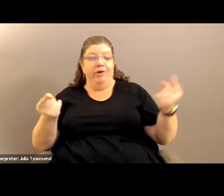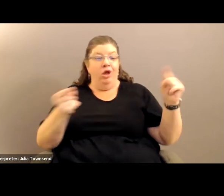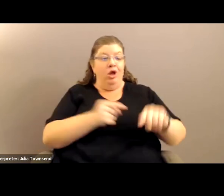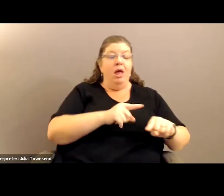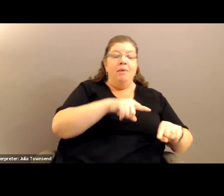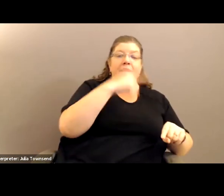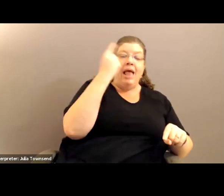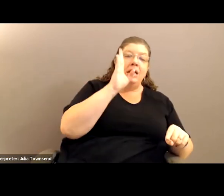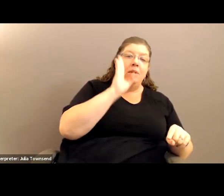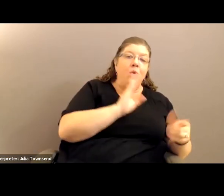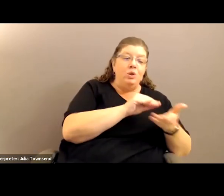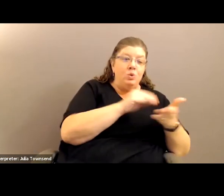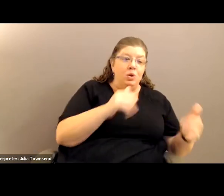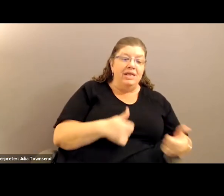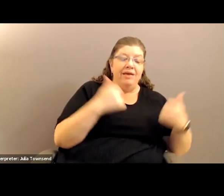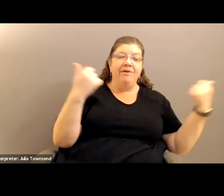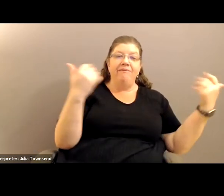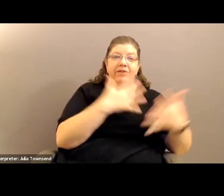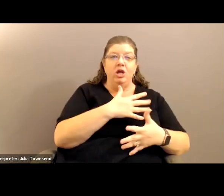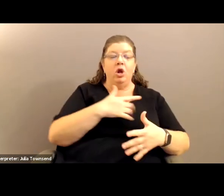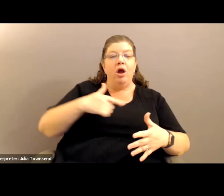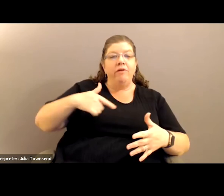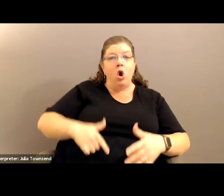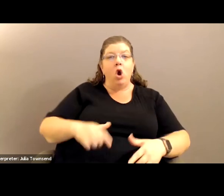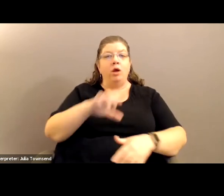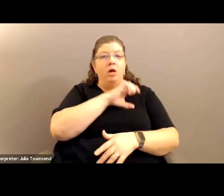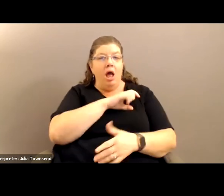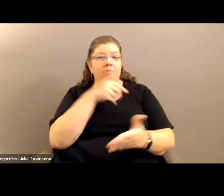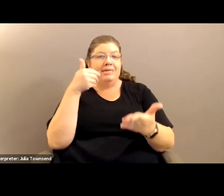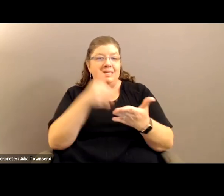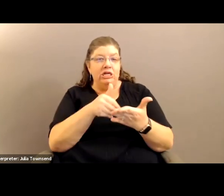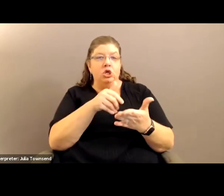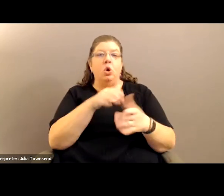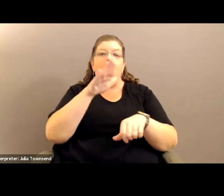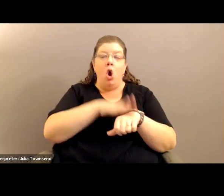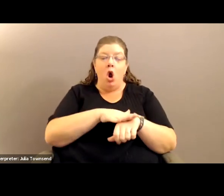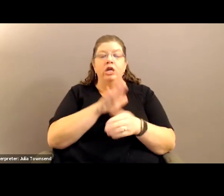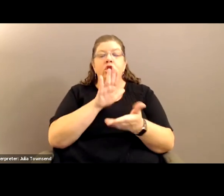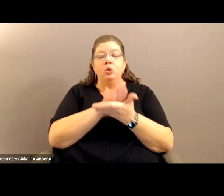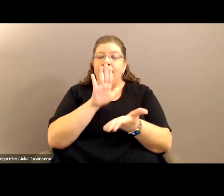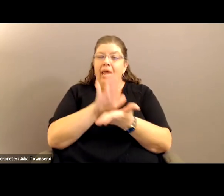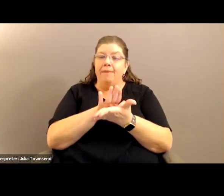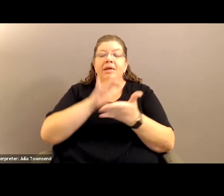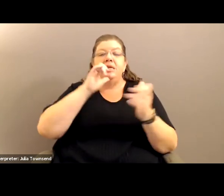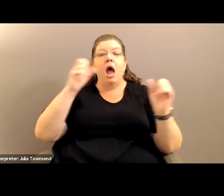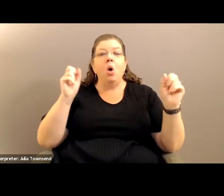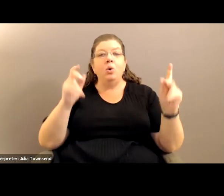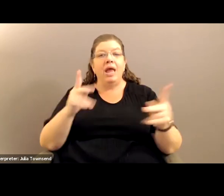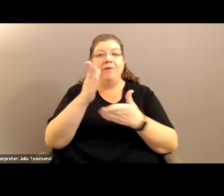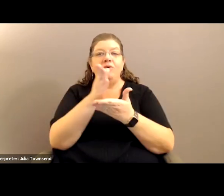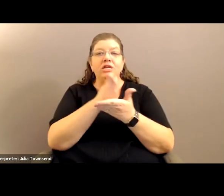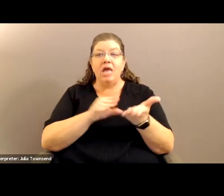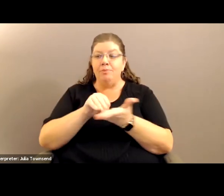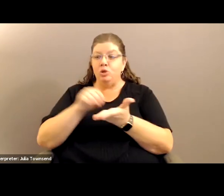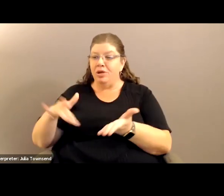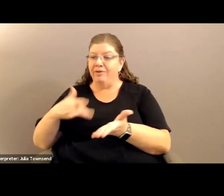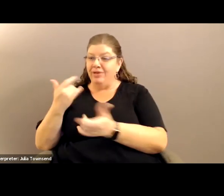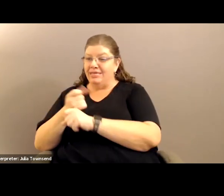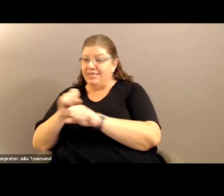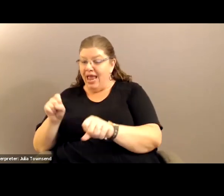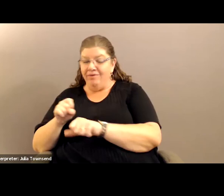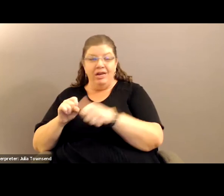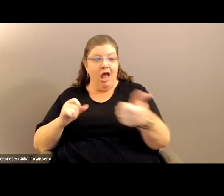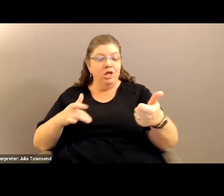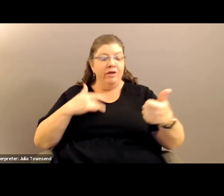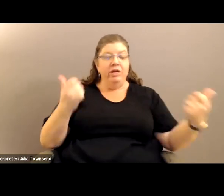live in fear of armed guards on our on or around our school campuses it is not okay for some students to feel safe and others to